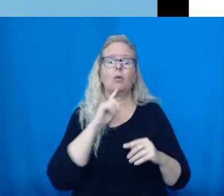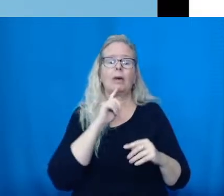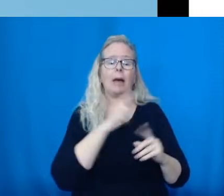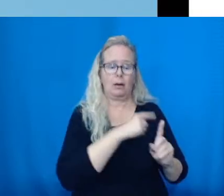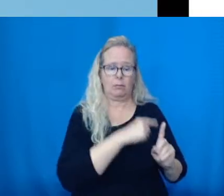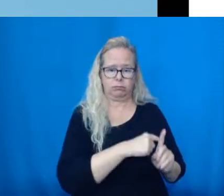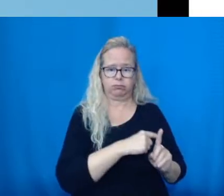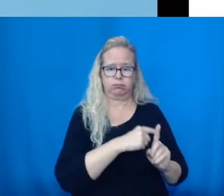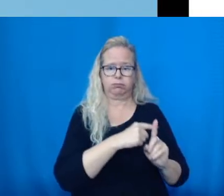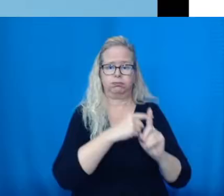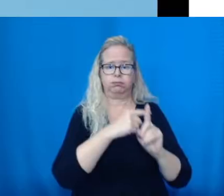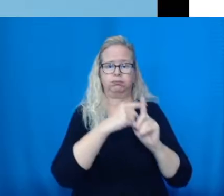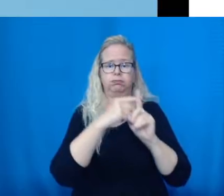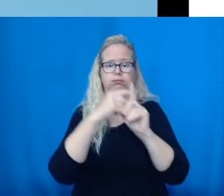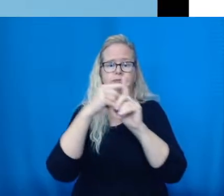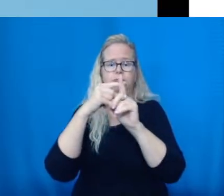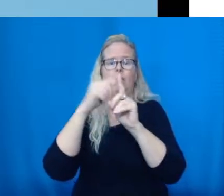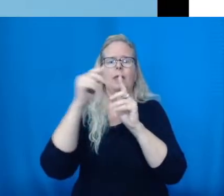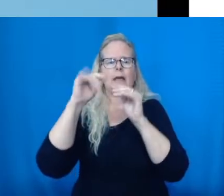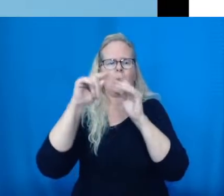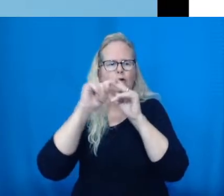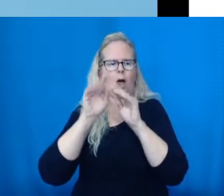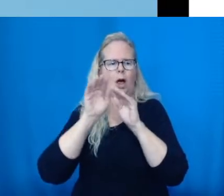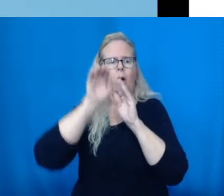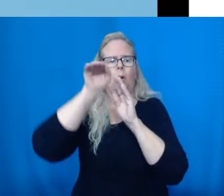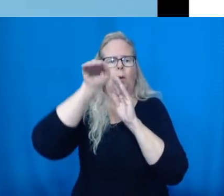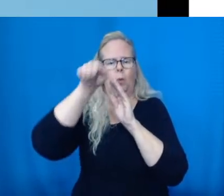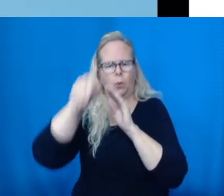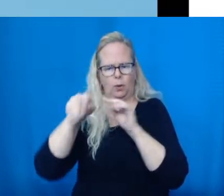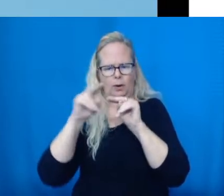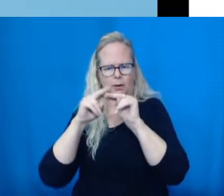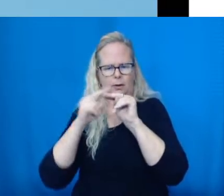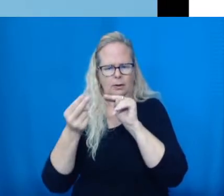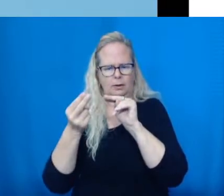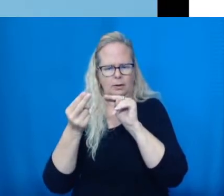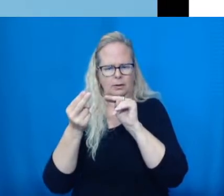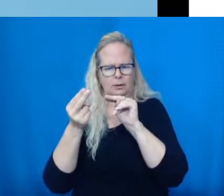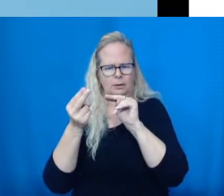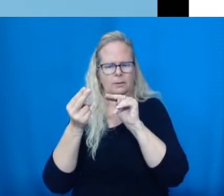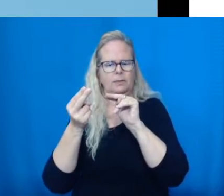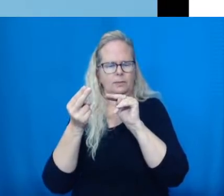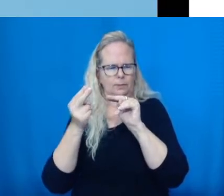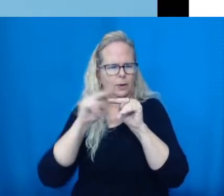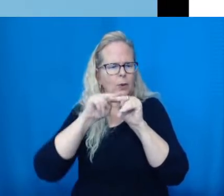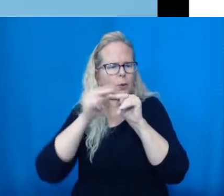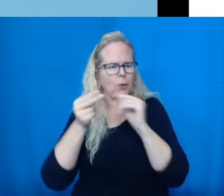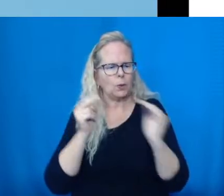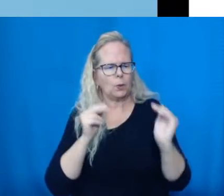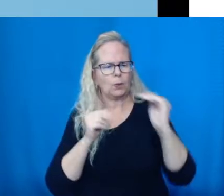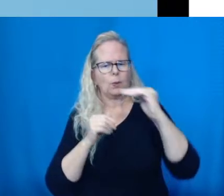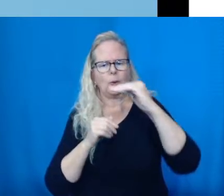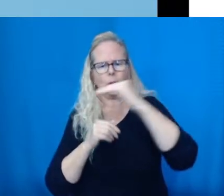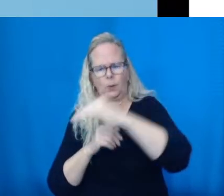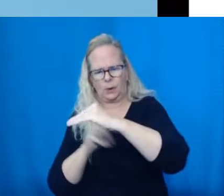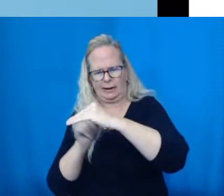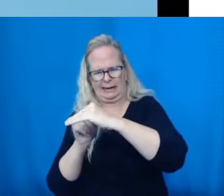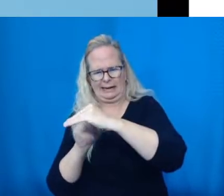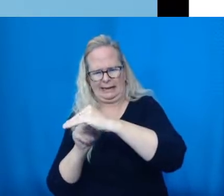things at once. Yeah. So we're on that slide. And that's compared to last week's 10.72%. Next slide, please.